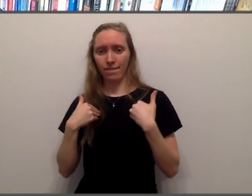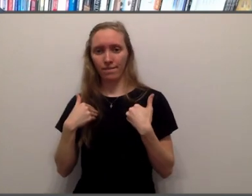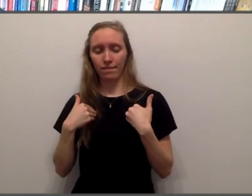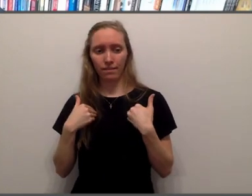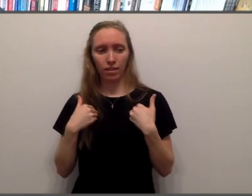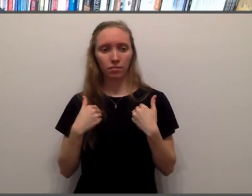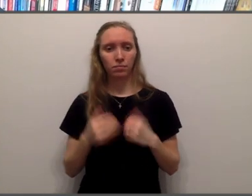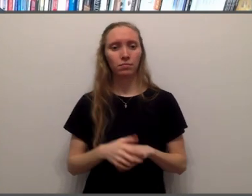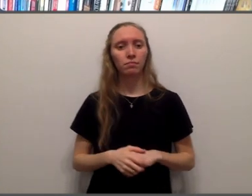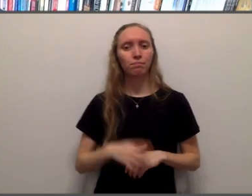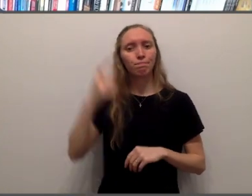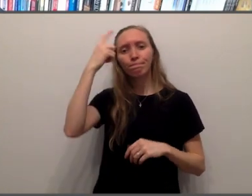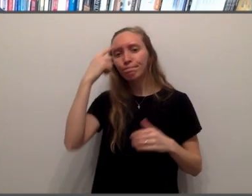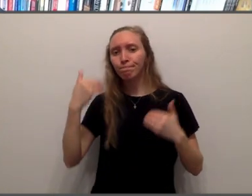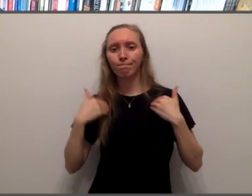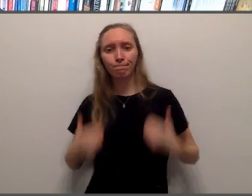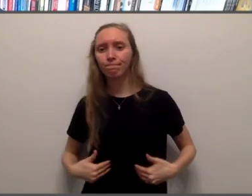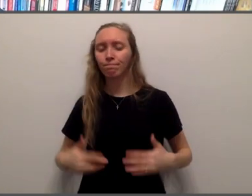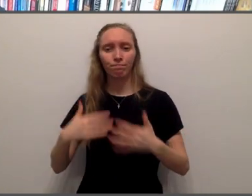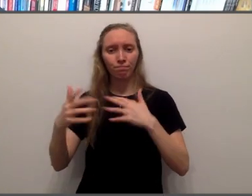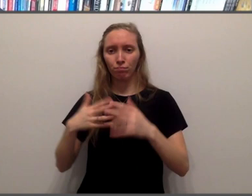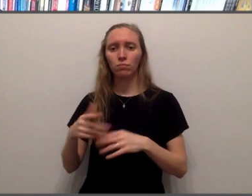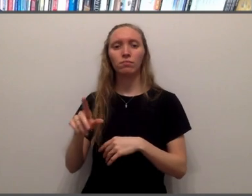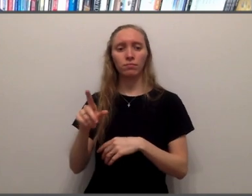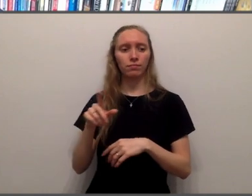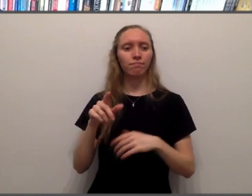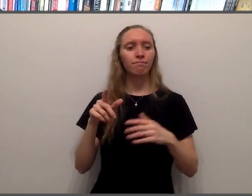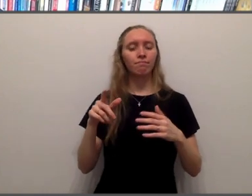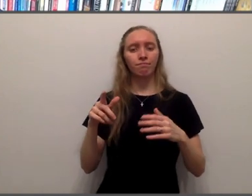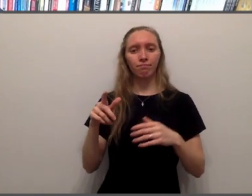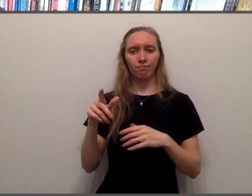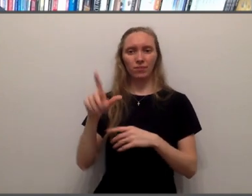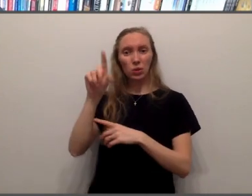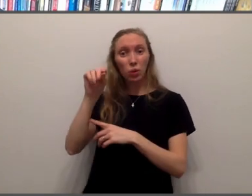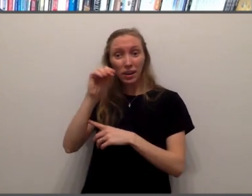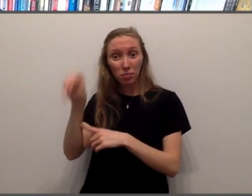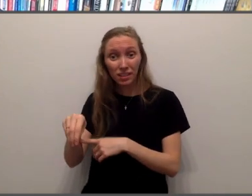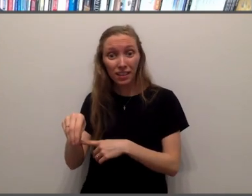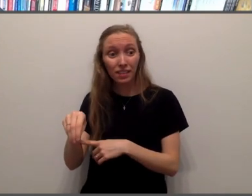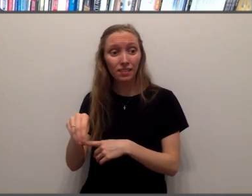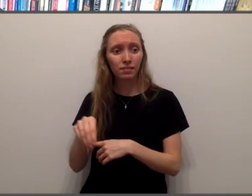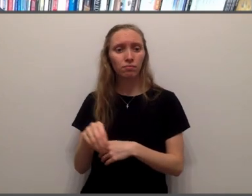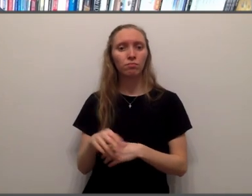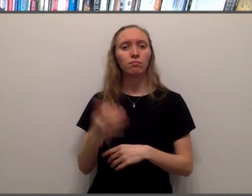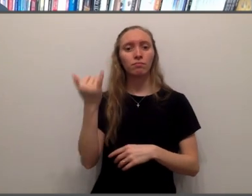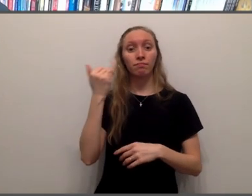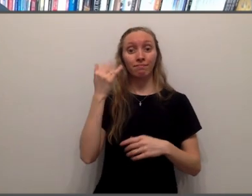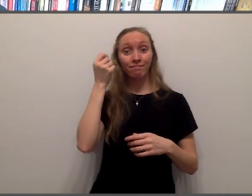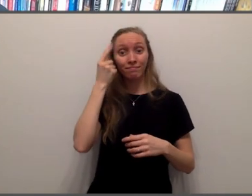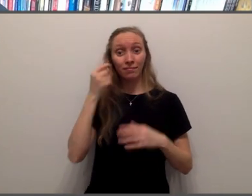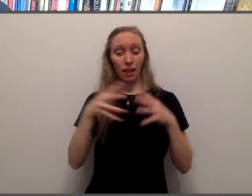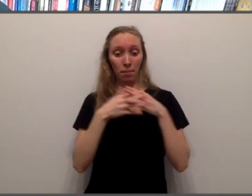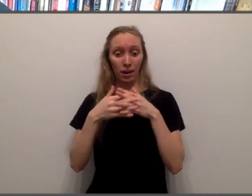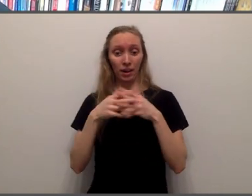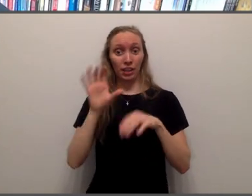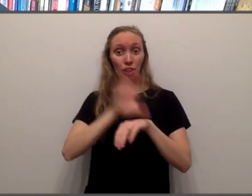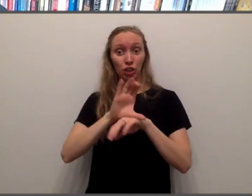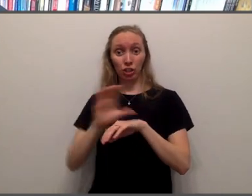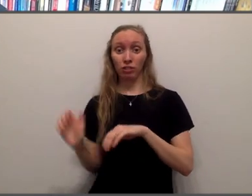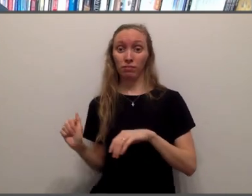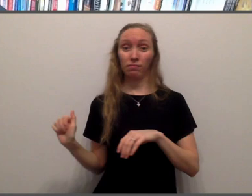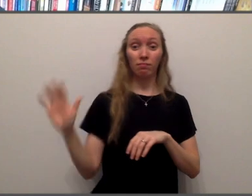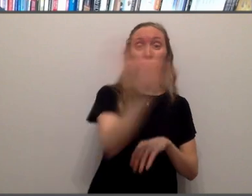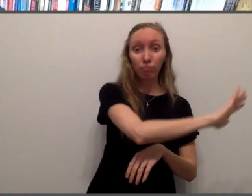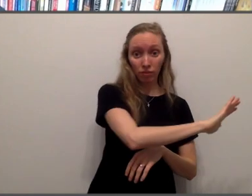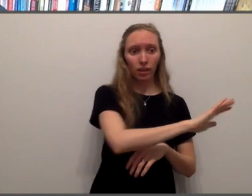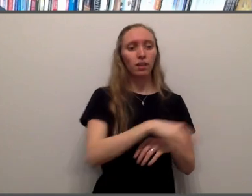churches even have some sort of ministry that tries to accommodate them. If it's true what Jesus says, that the shepherd